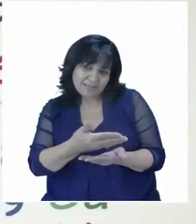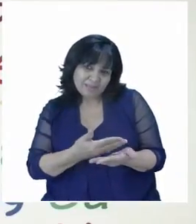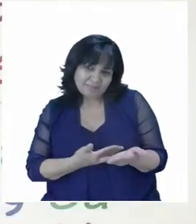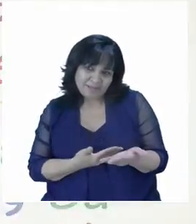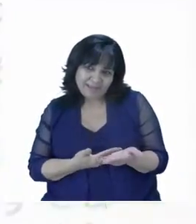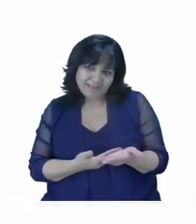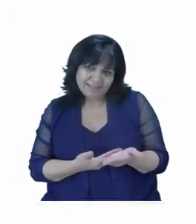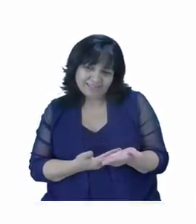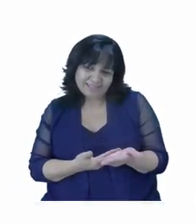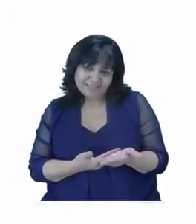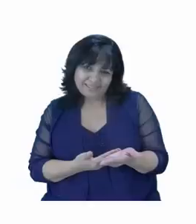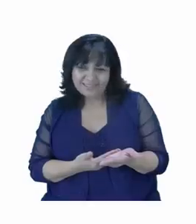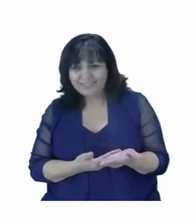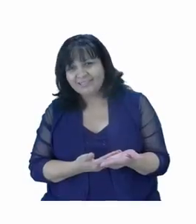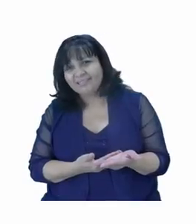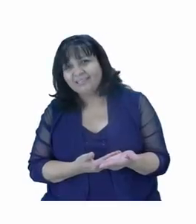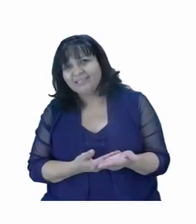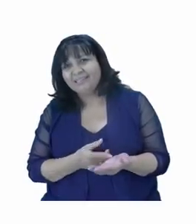exercise.